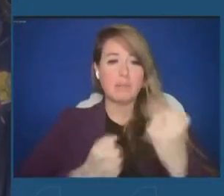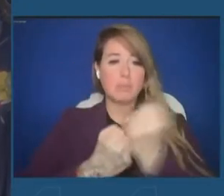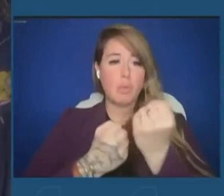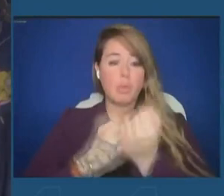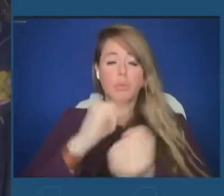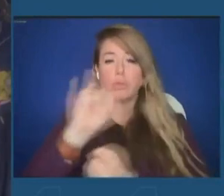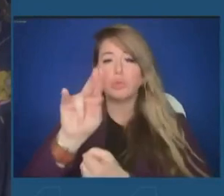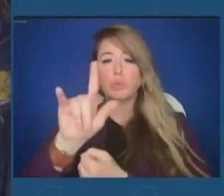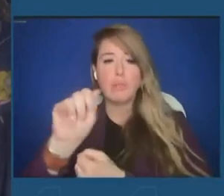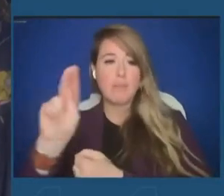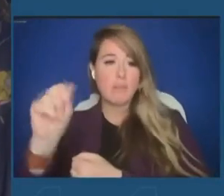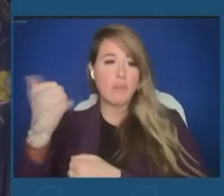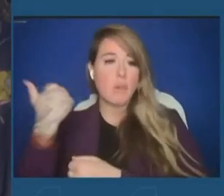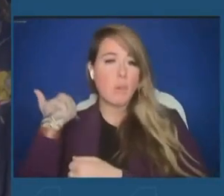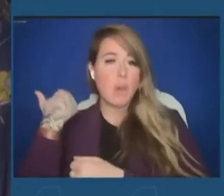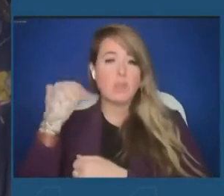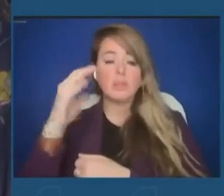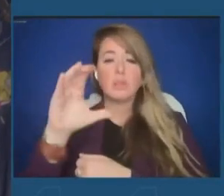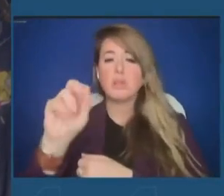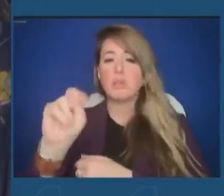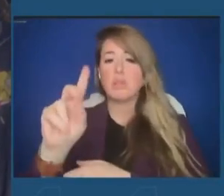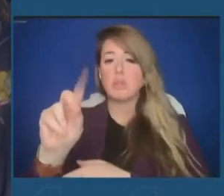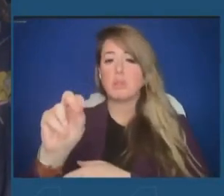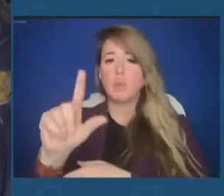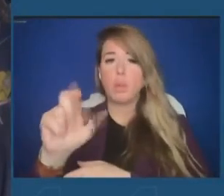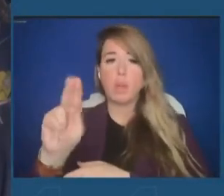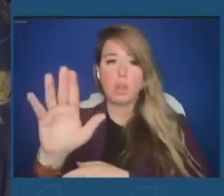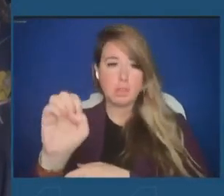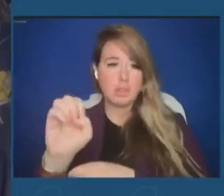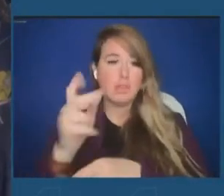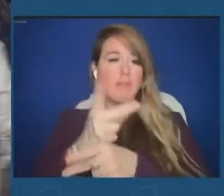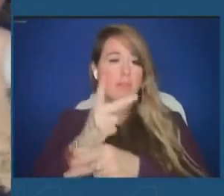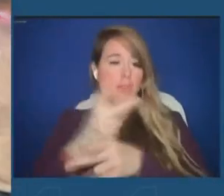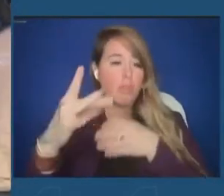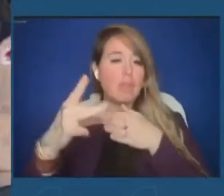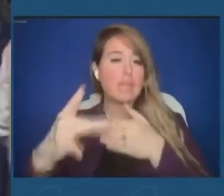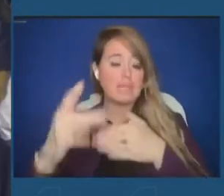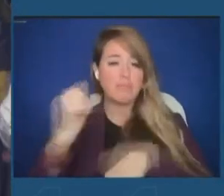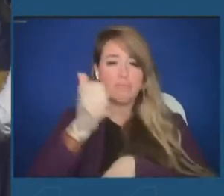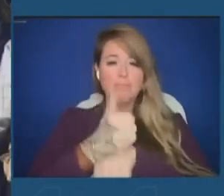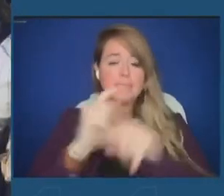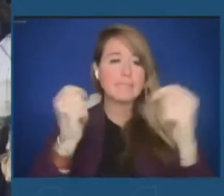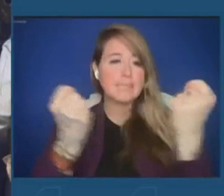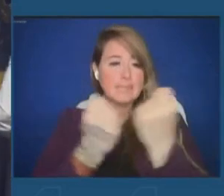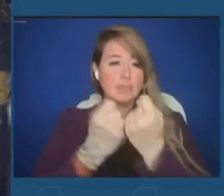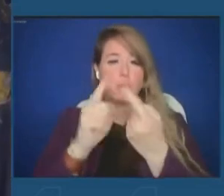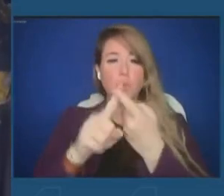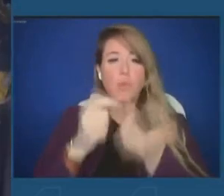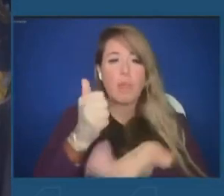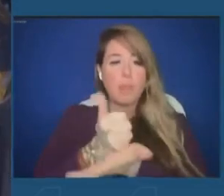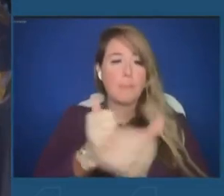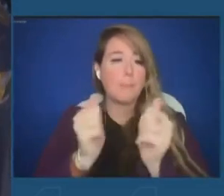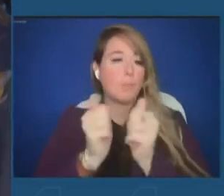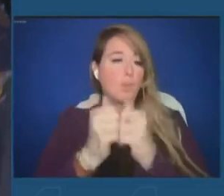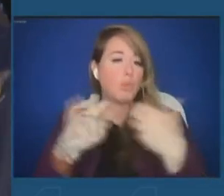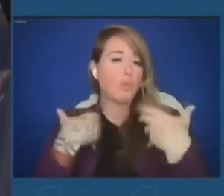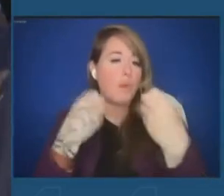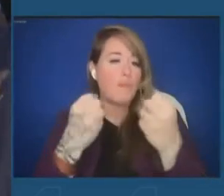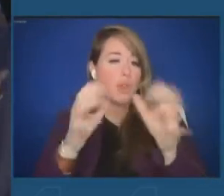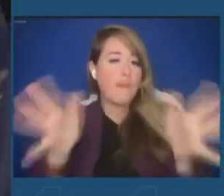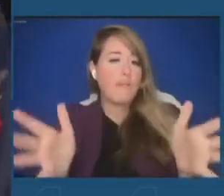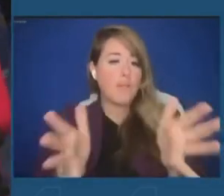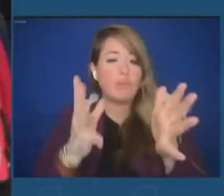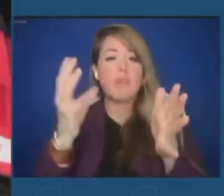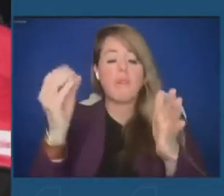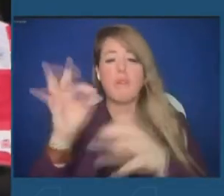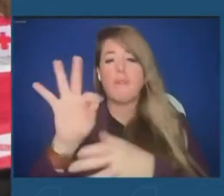the condolence care lead responsible for putting together teams to assist in recovery efforts and